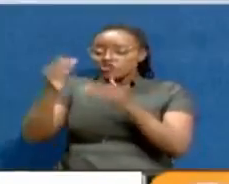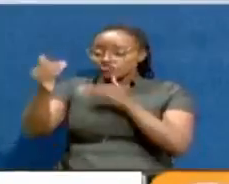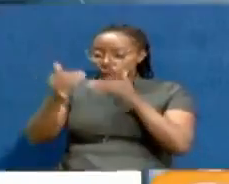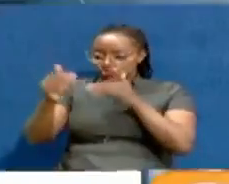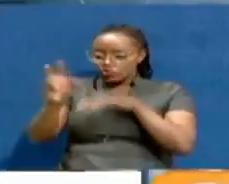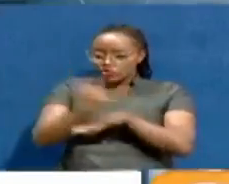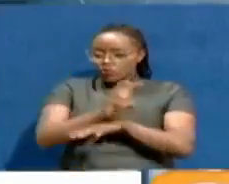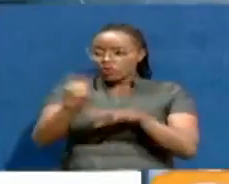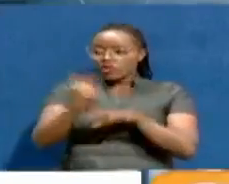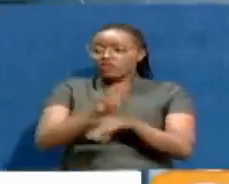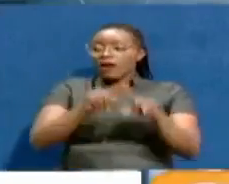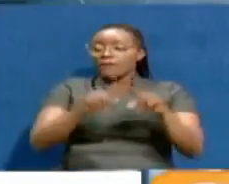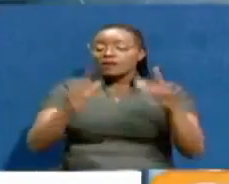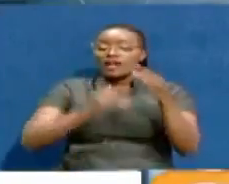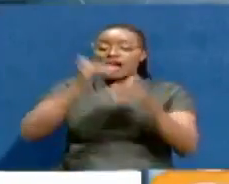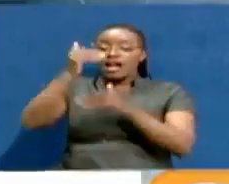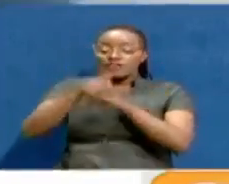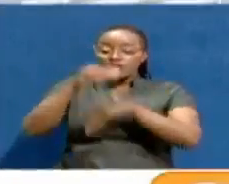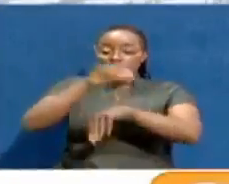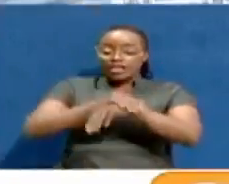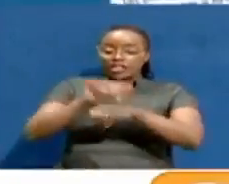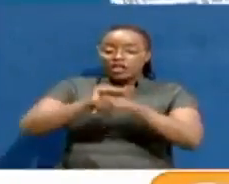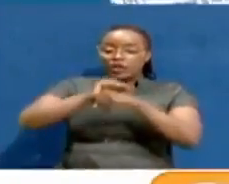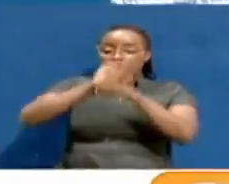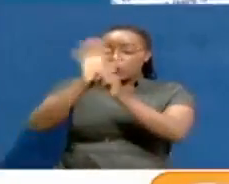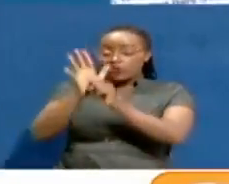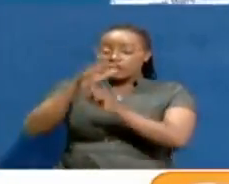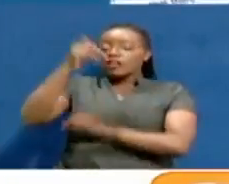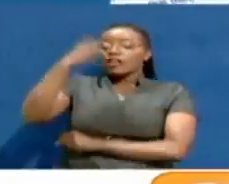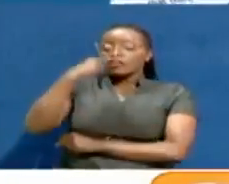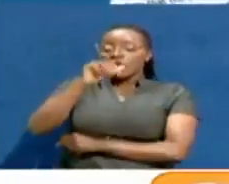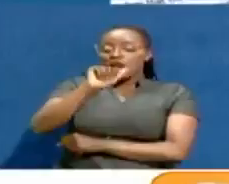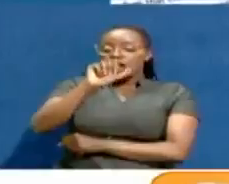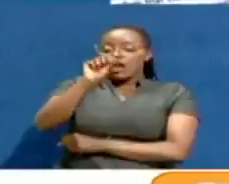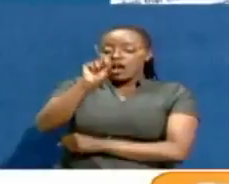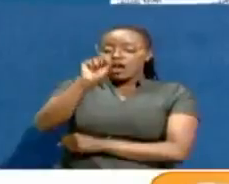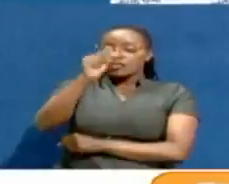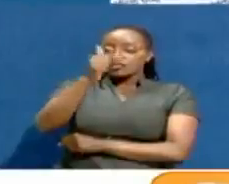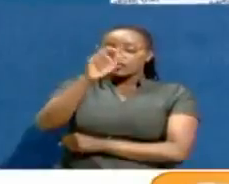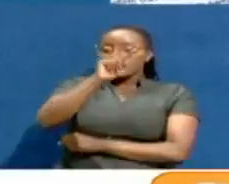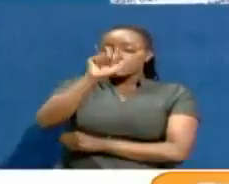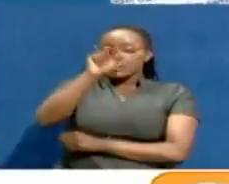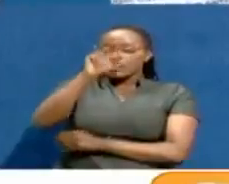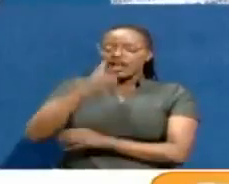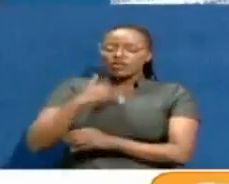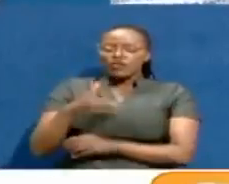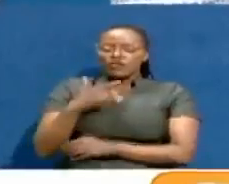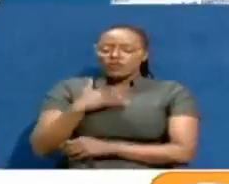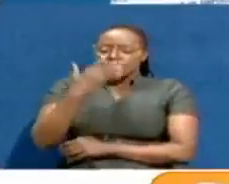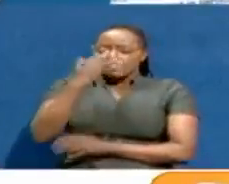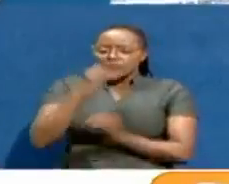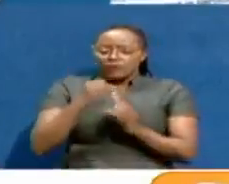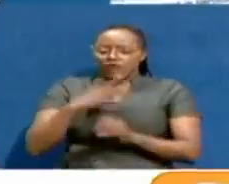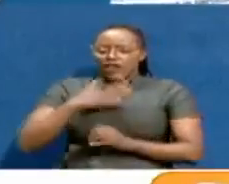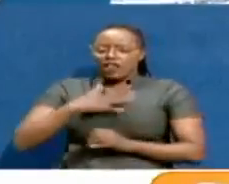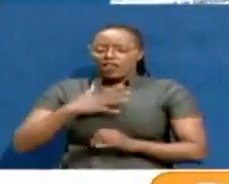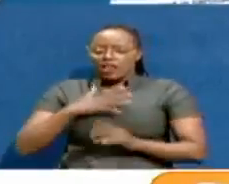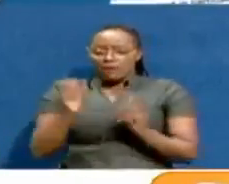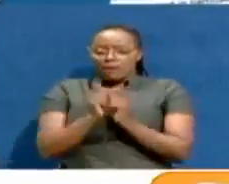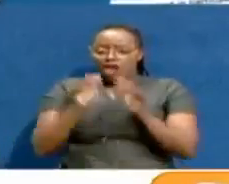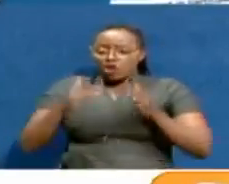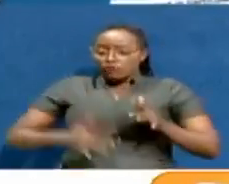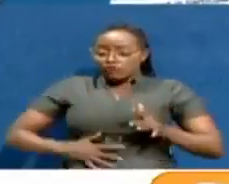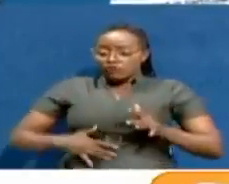close monitoring. However, if after receiving the COVID-19 vaccine AstraZeneca, one experiences breathlessness, pain in the chest or